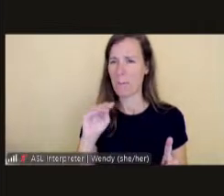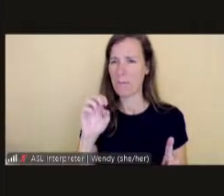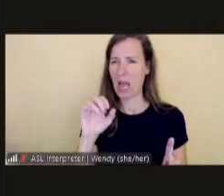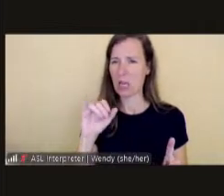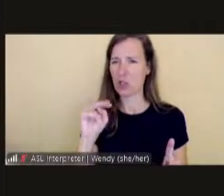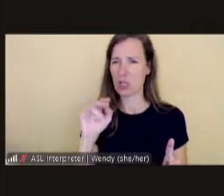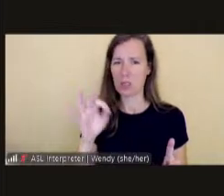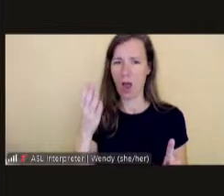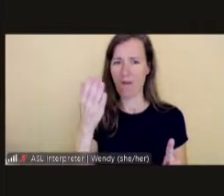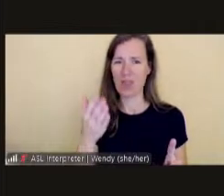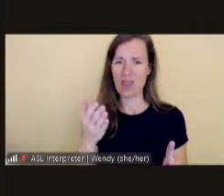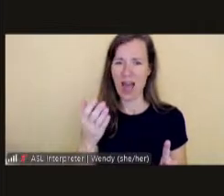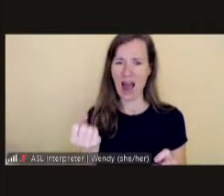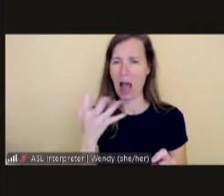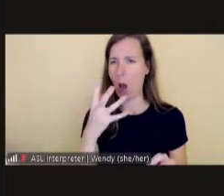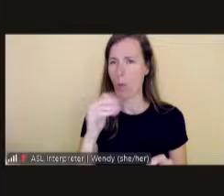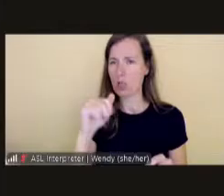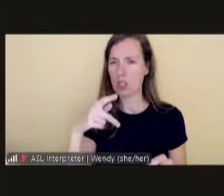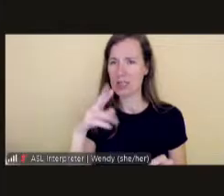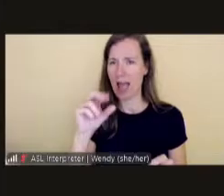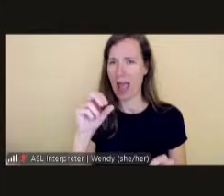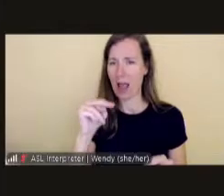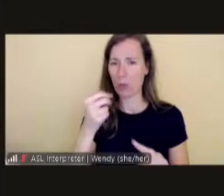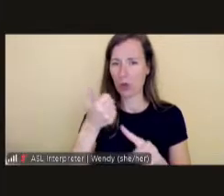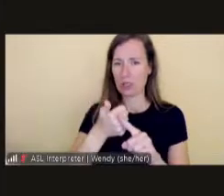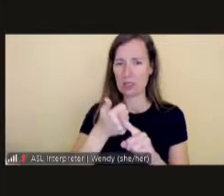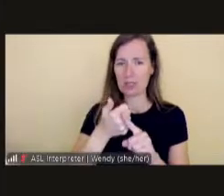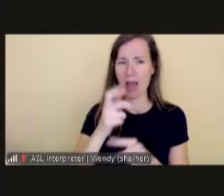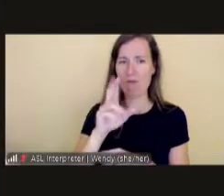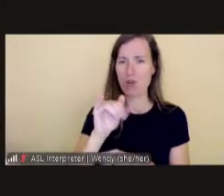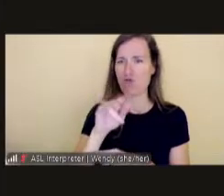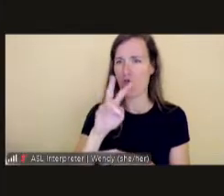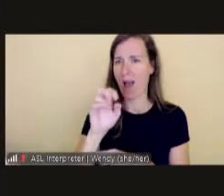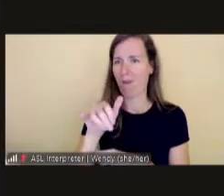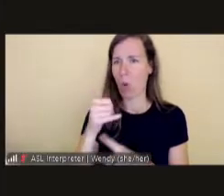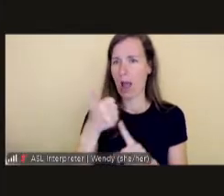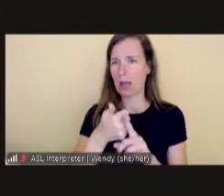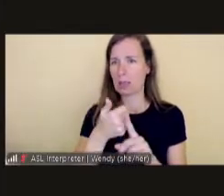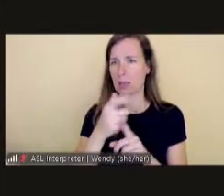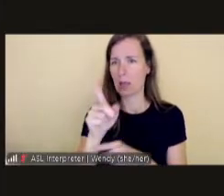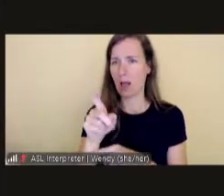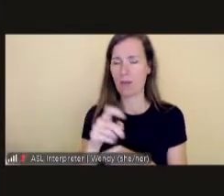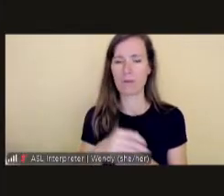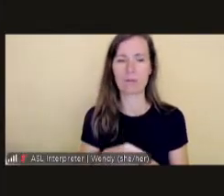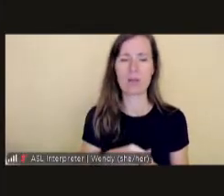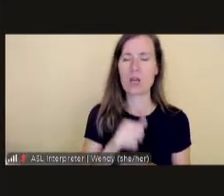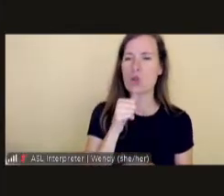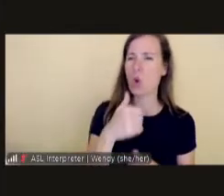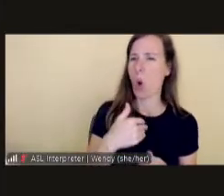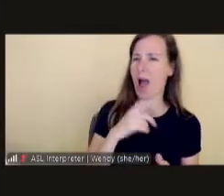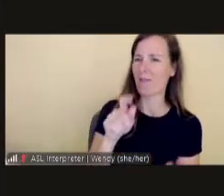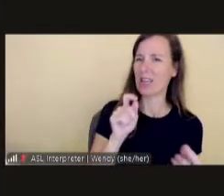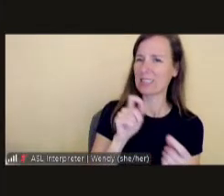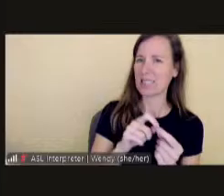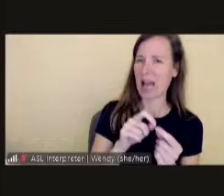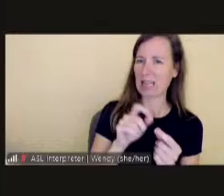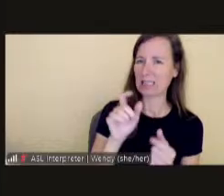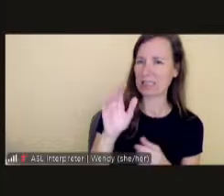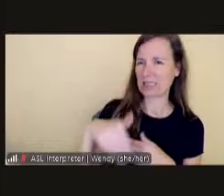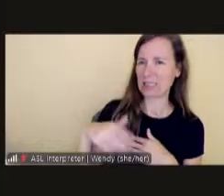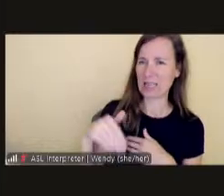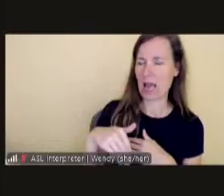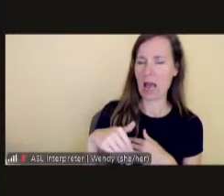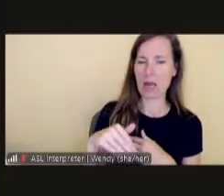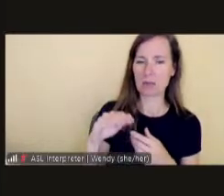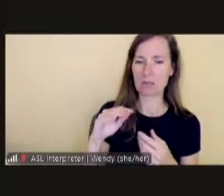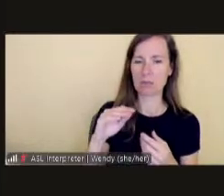itself is? We don't have it exactly dimensioned yet because that is really a site plan issue. Okay.